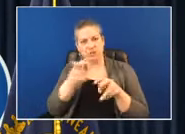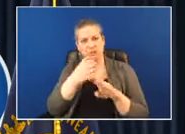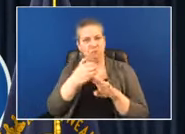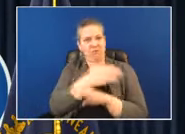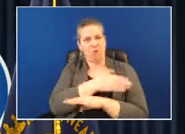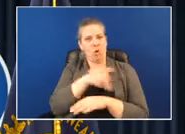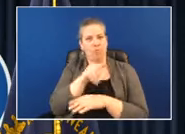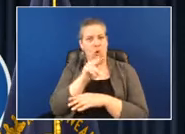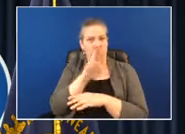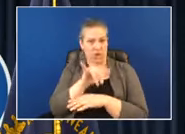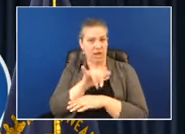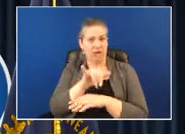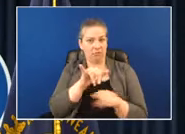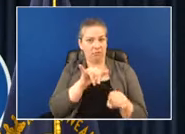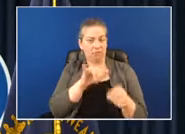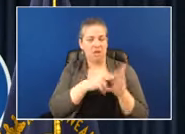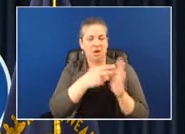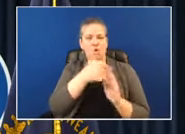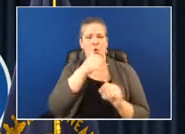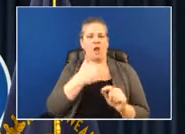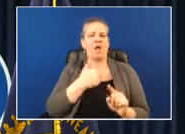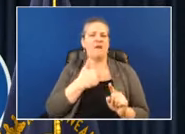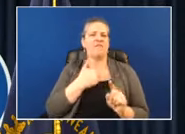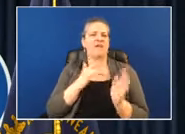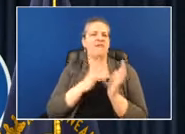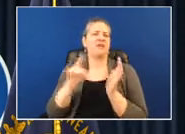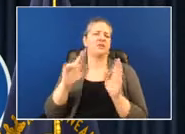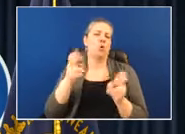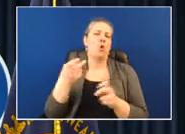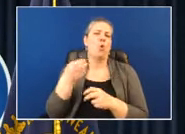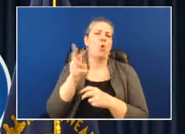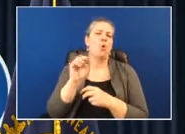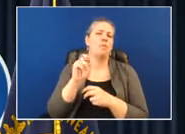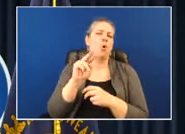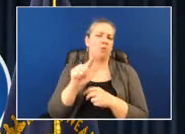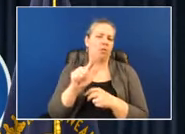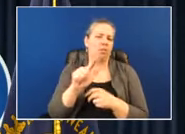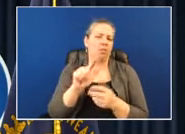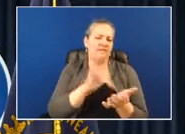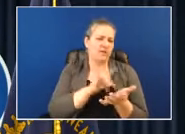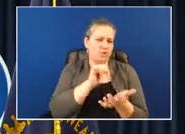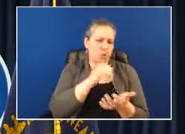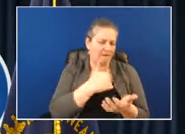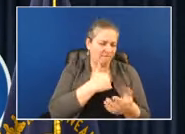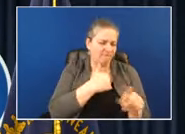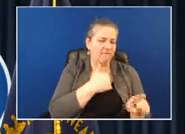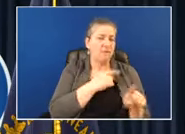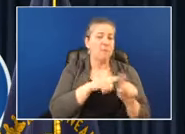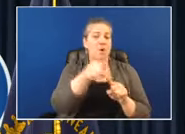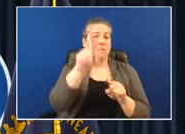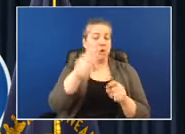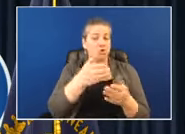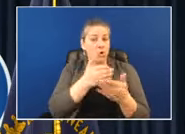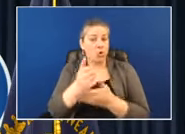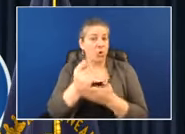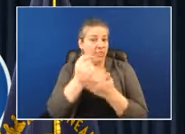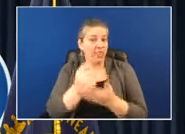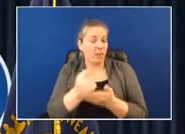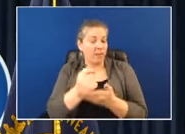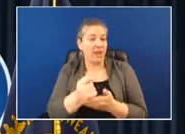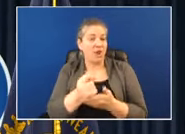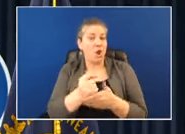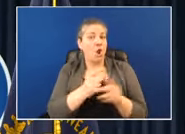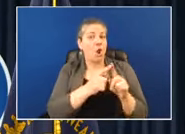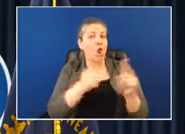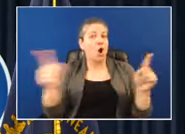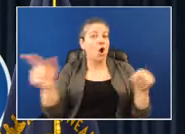potential advantage, or you have to go through hormonal therapy for enough time to where there is not